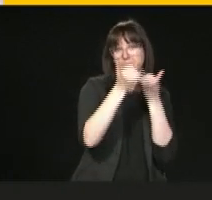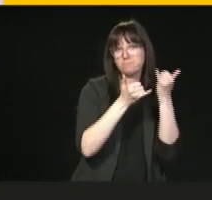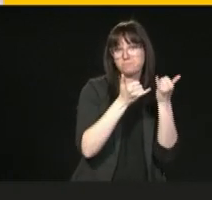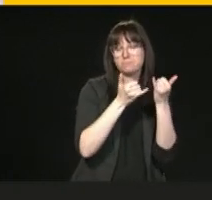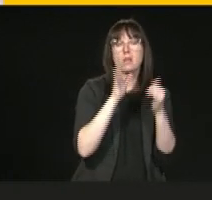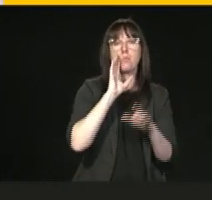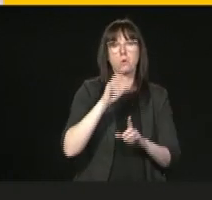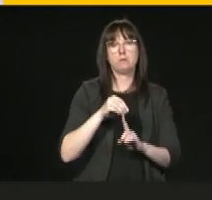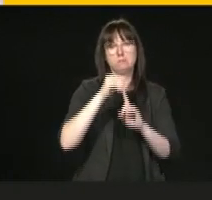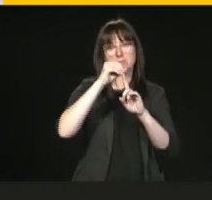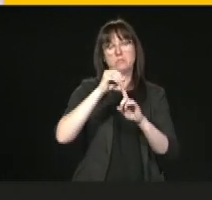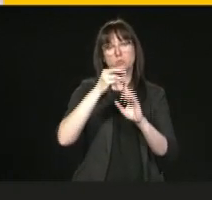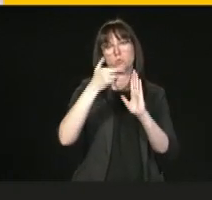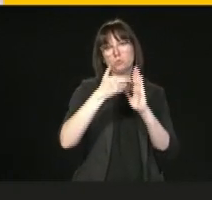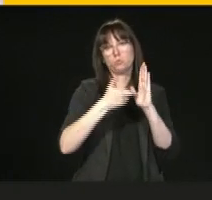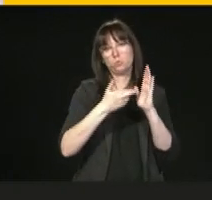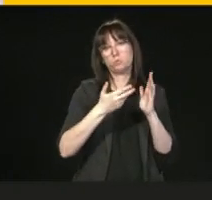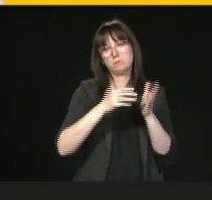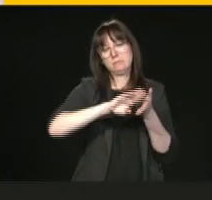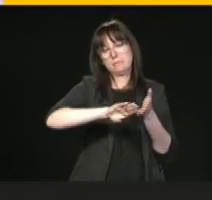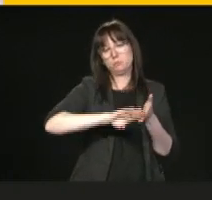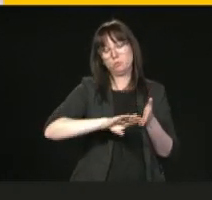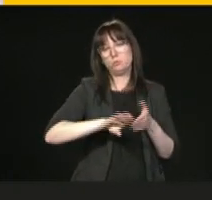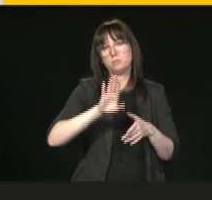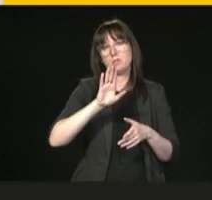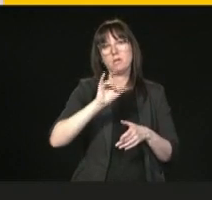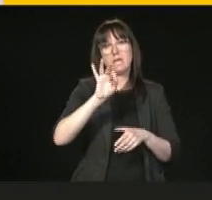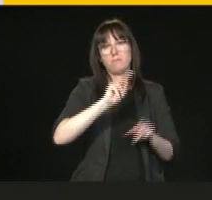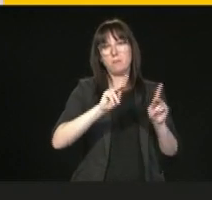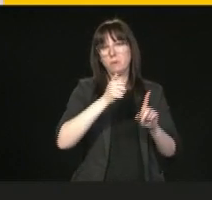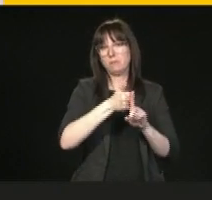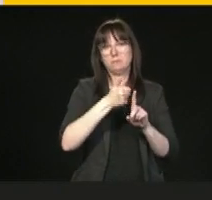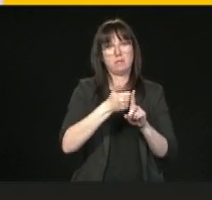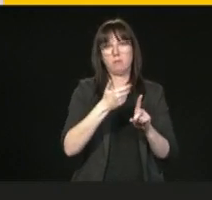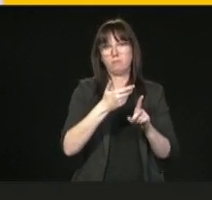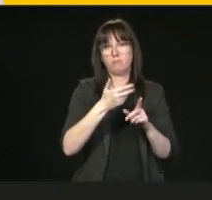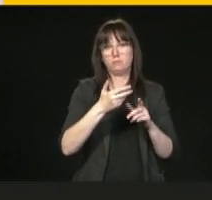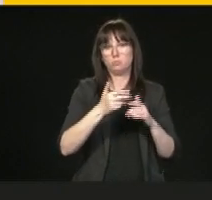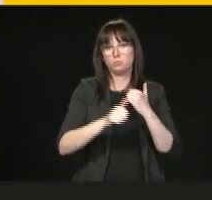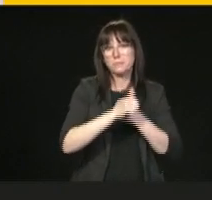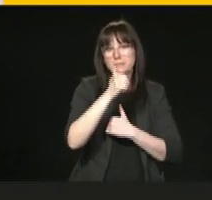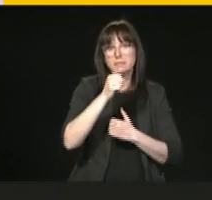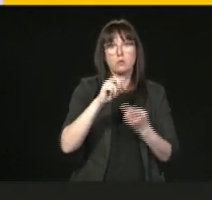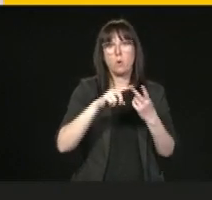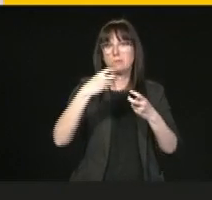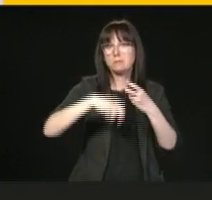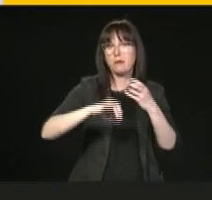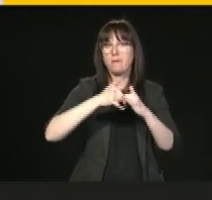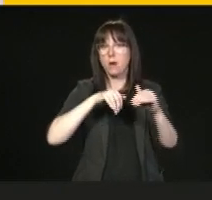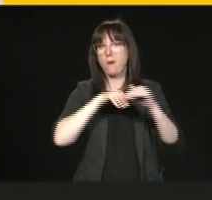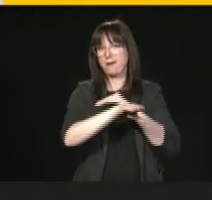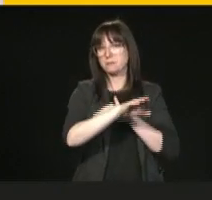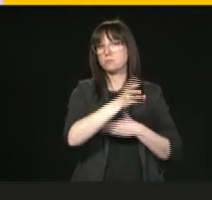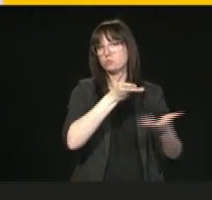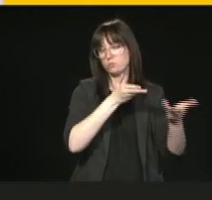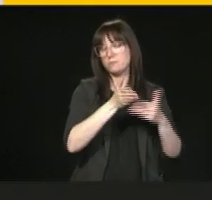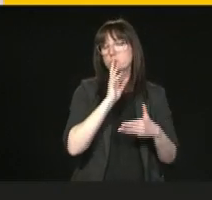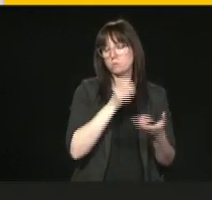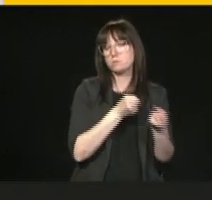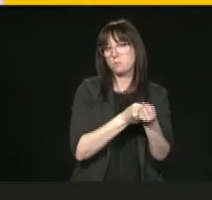special considerations for people who are particularly vulnerable and have difficulties accessing those